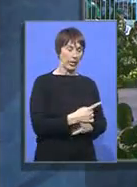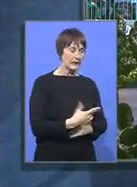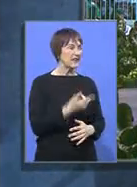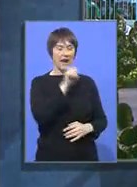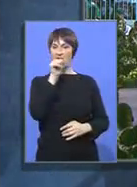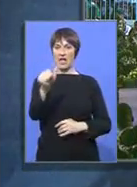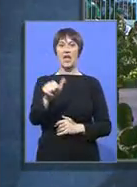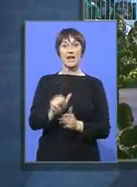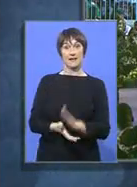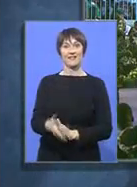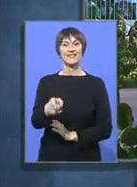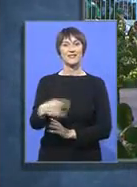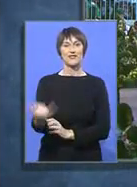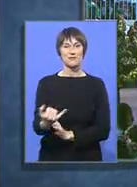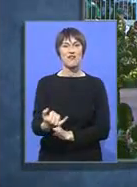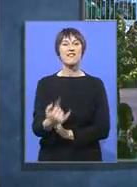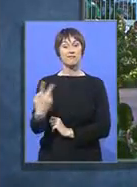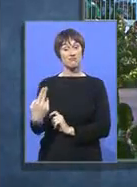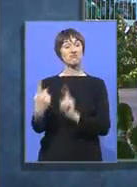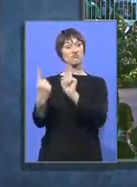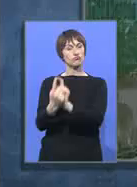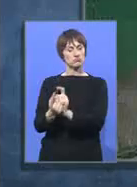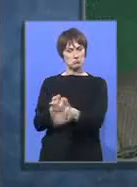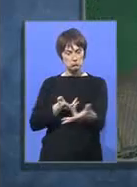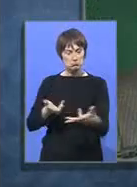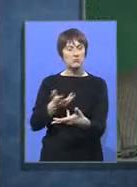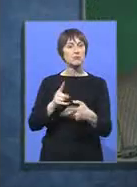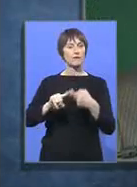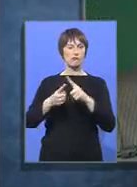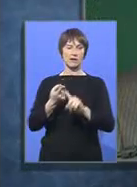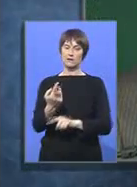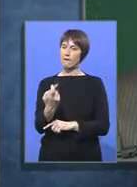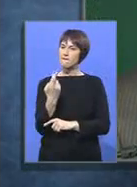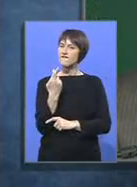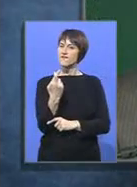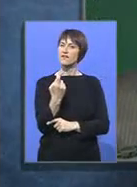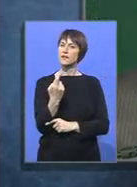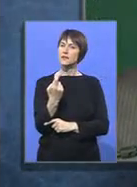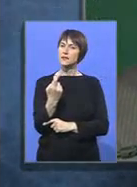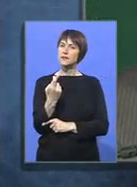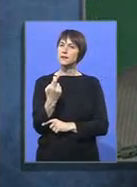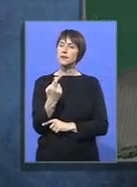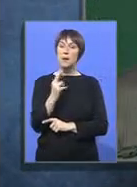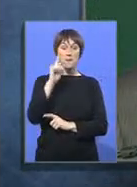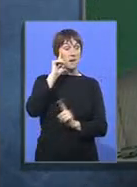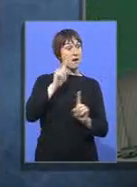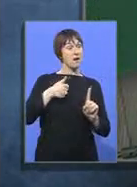Their friendship deepened, and Madiba seldom made important